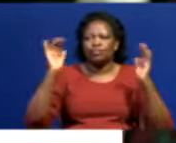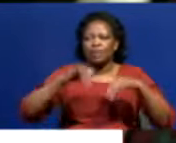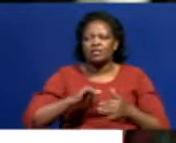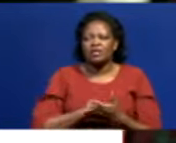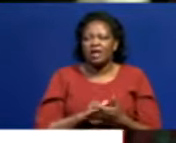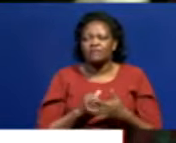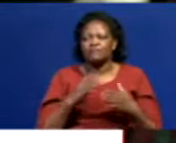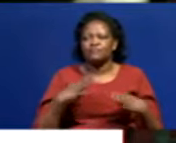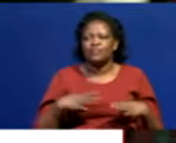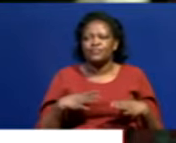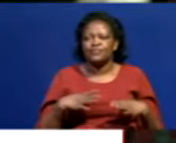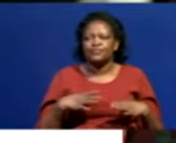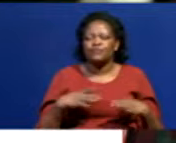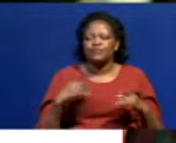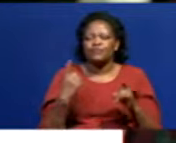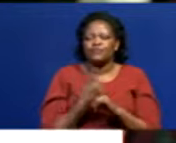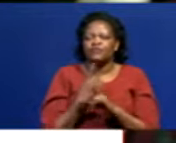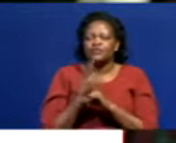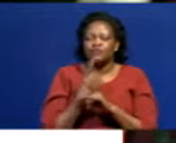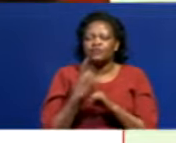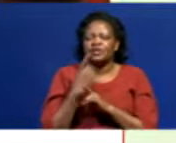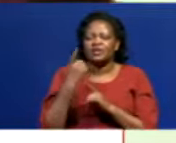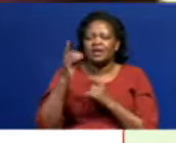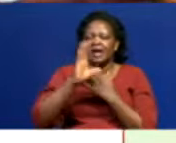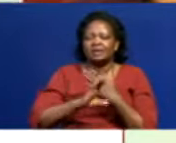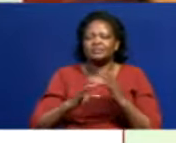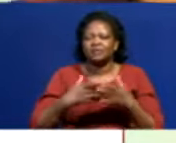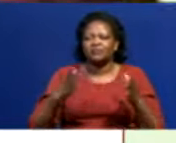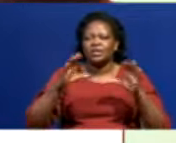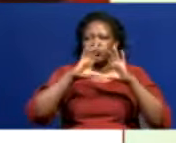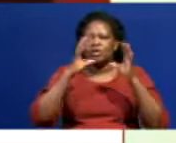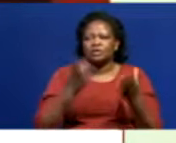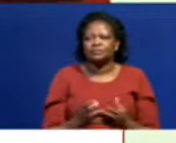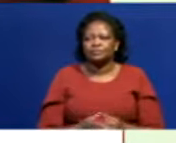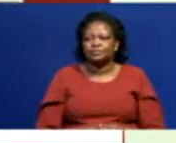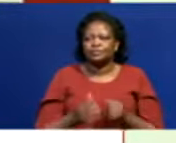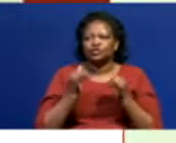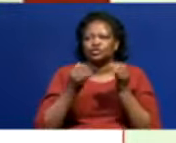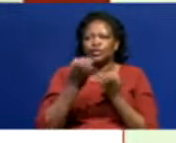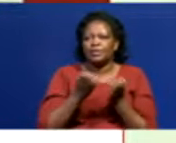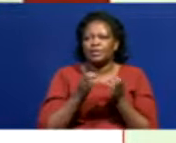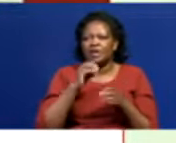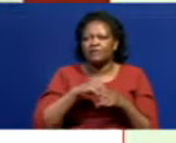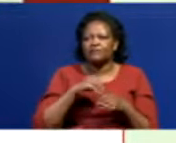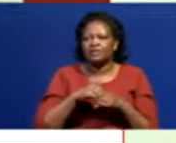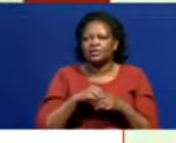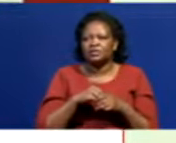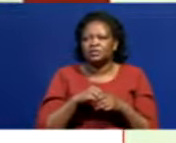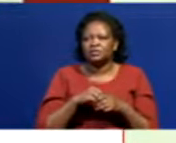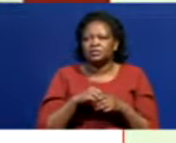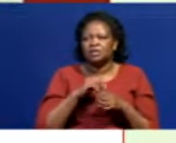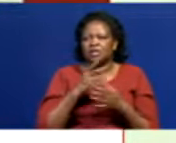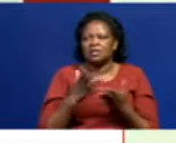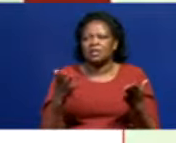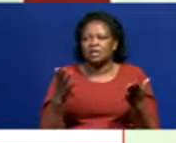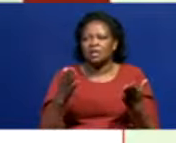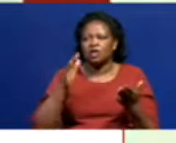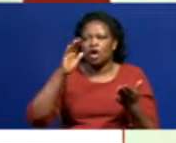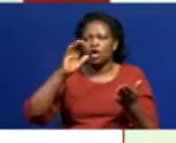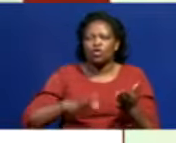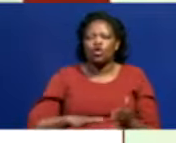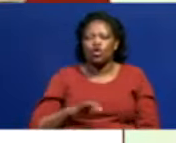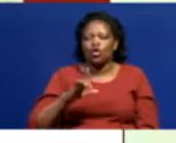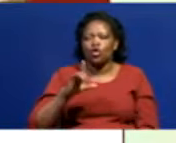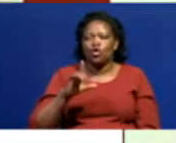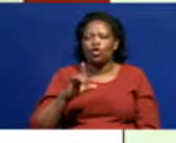together activists and scholars from all over the world. The new economies invest in renewables and low carbon development